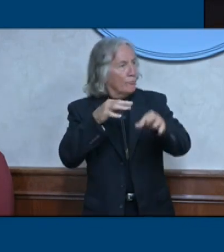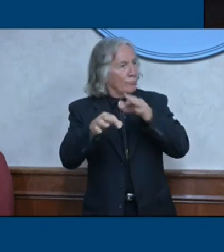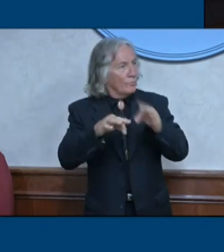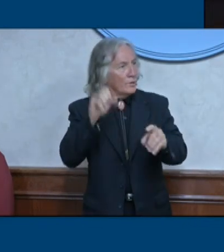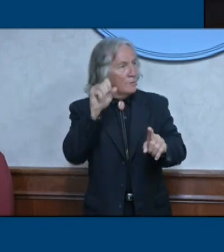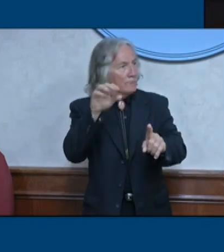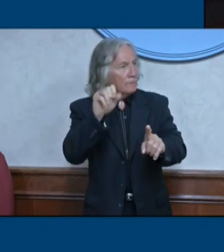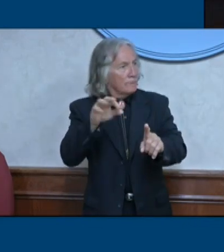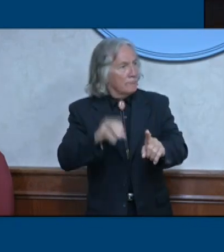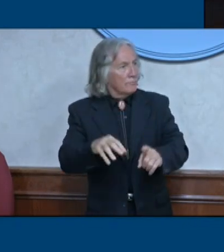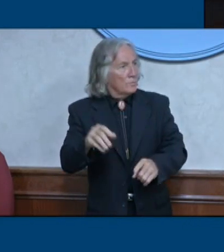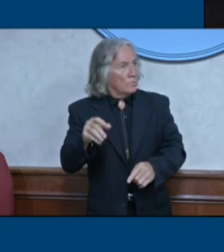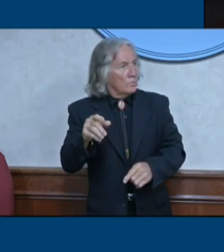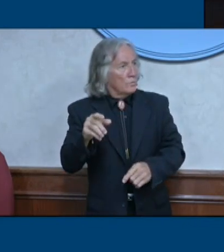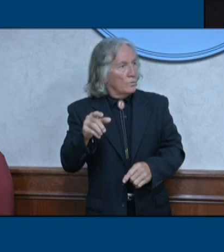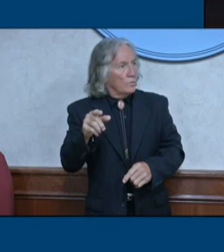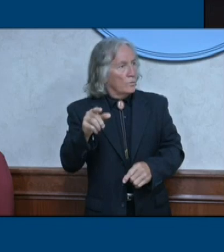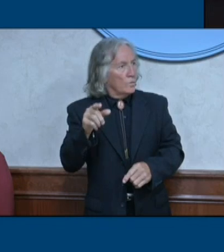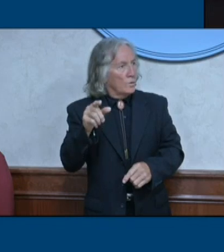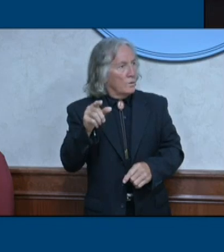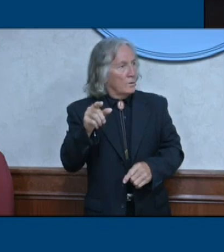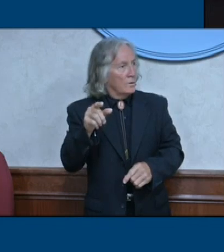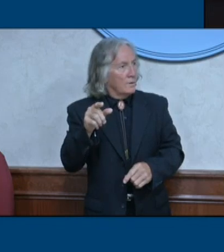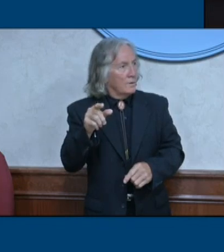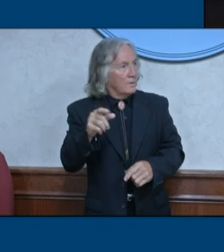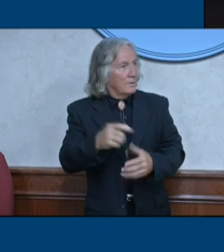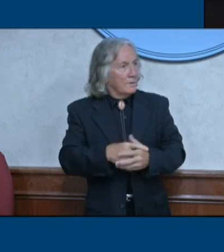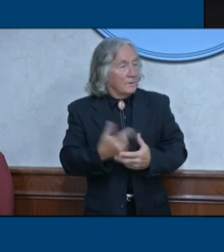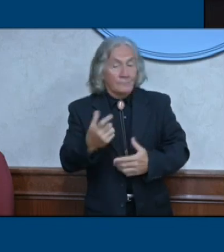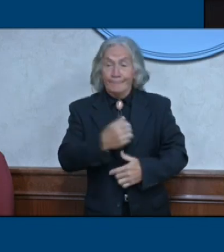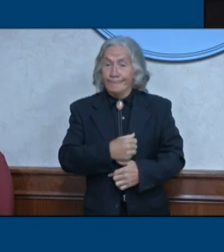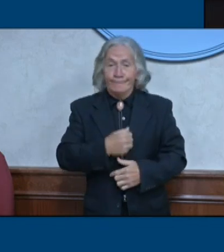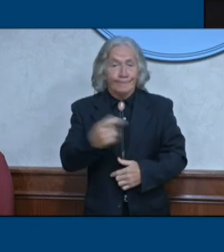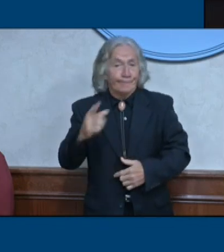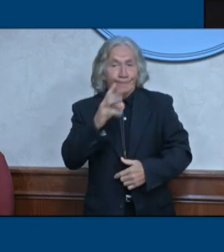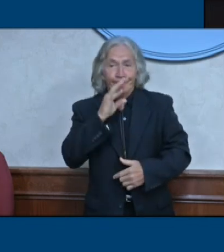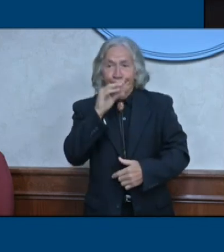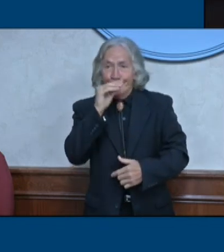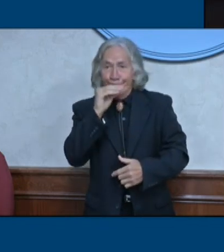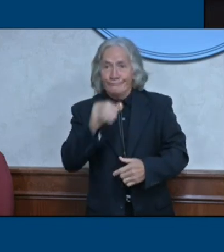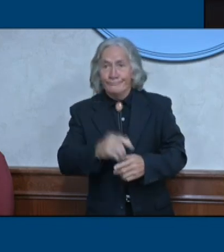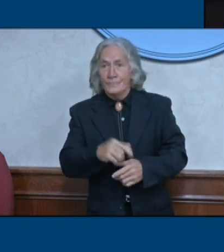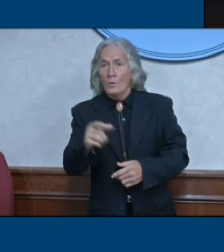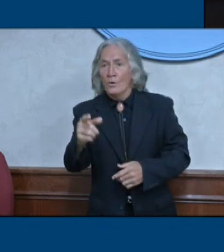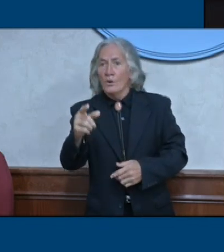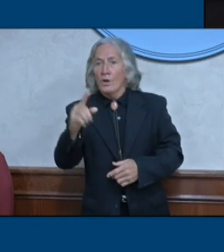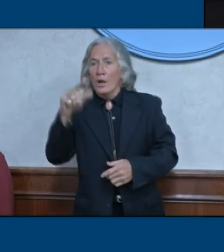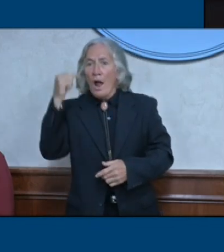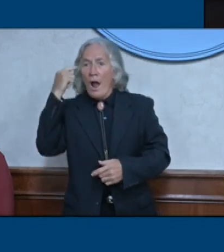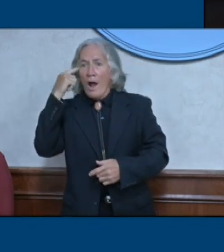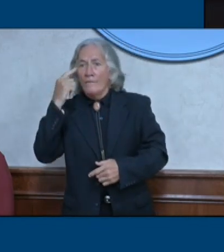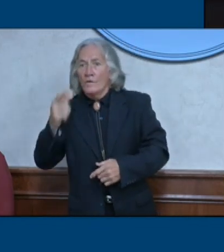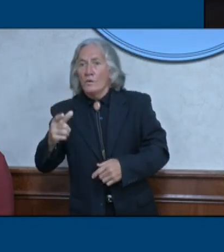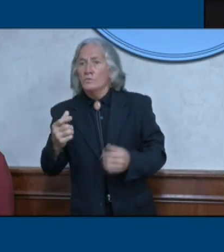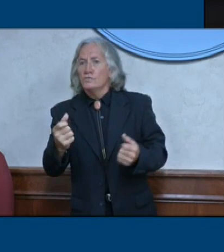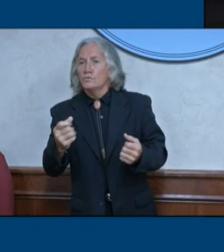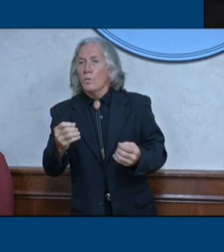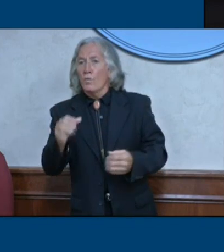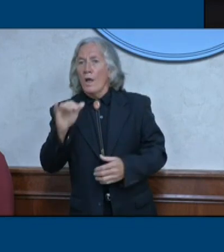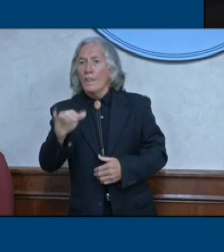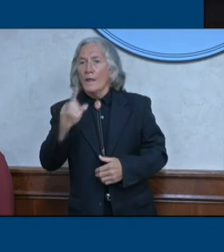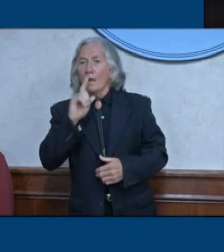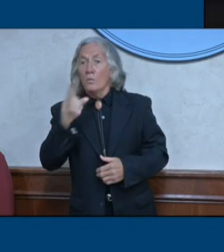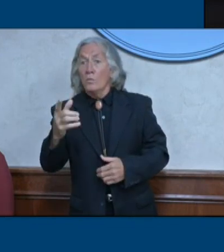think it's still a good idea to have the state GOP convention here in Texas? So that has been, in person, I guess. Sure.